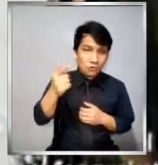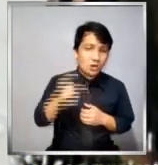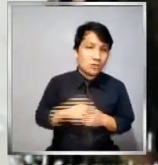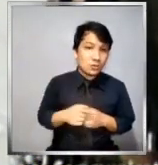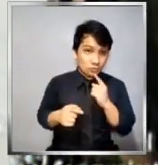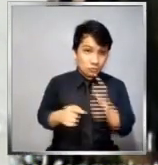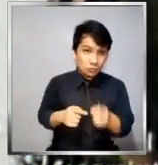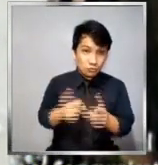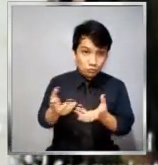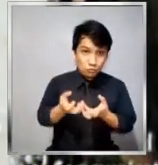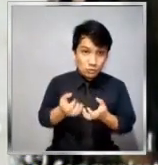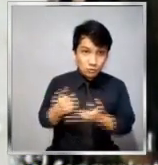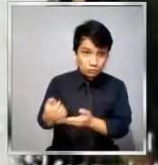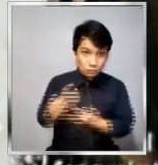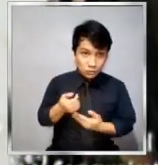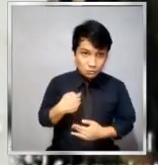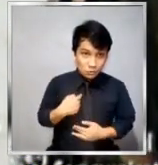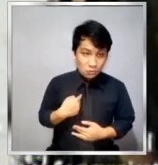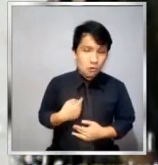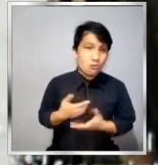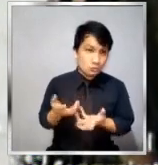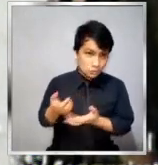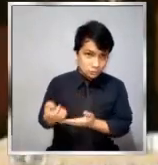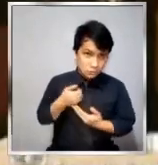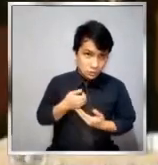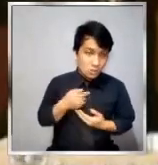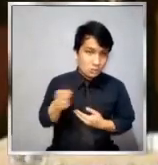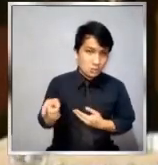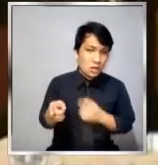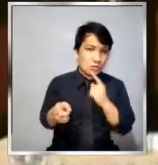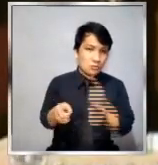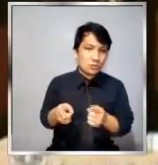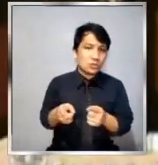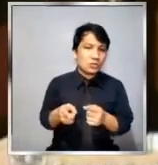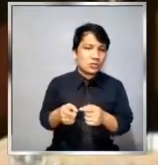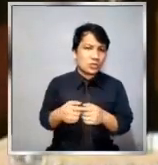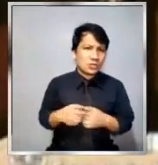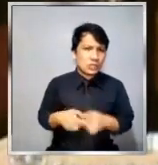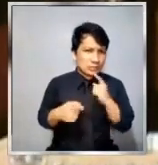me, you act as if you are with the opposition.